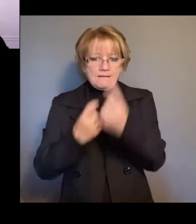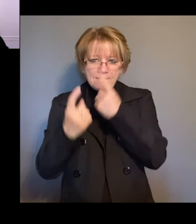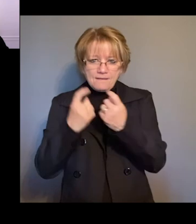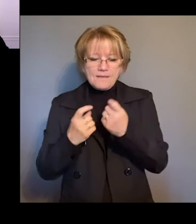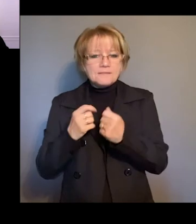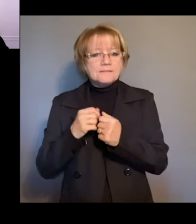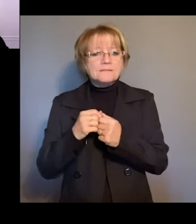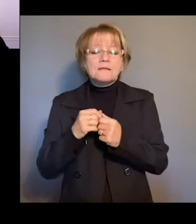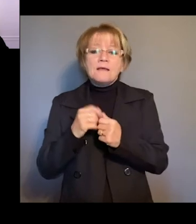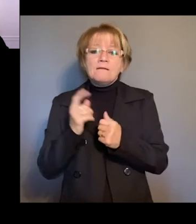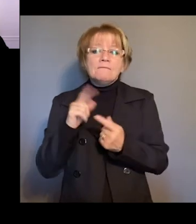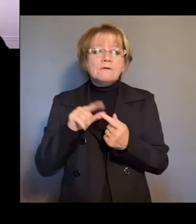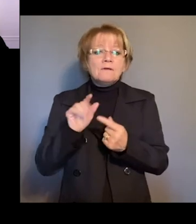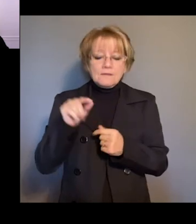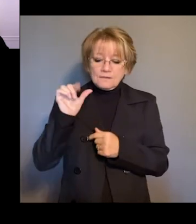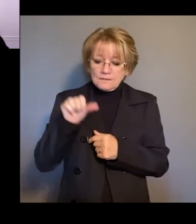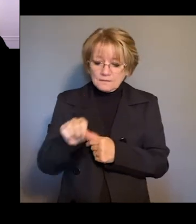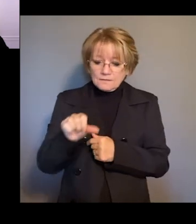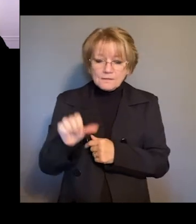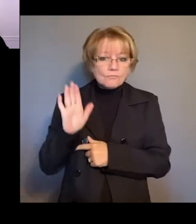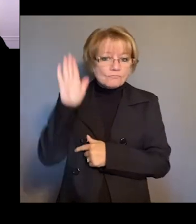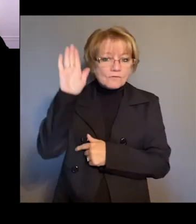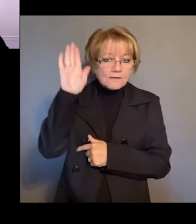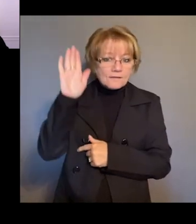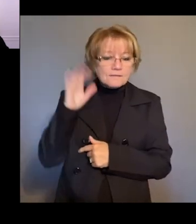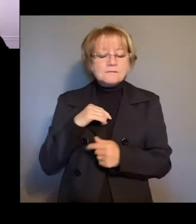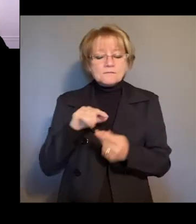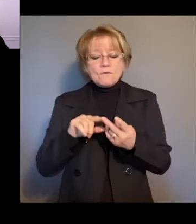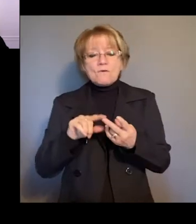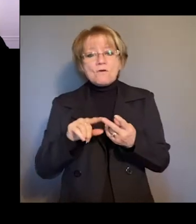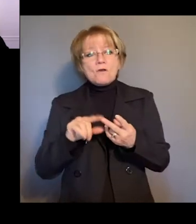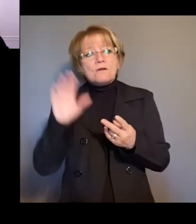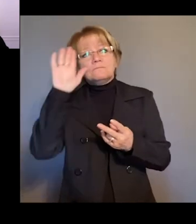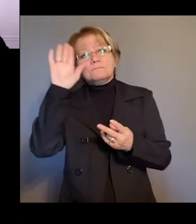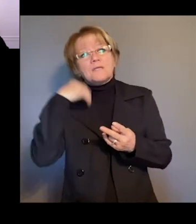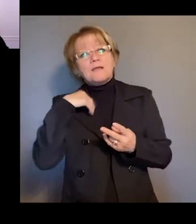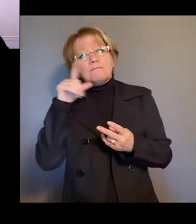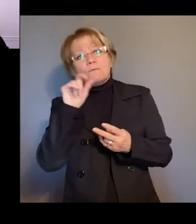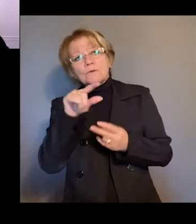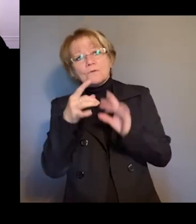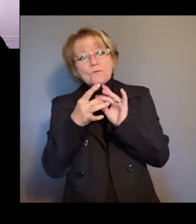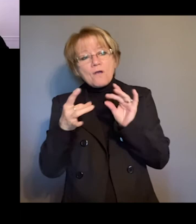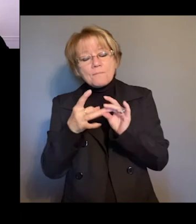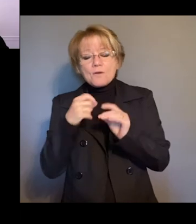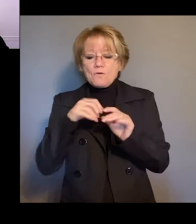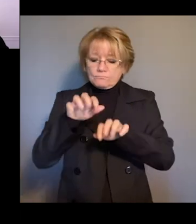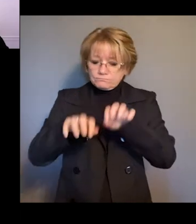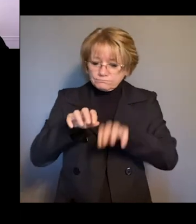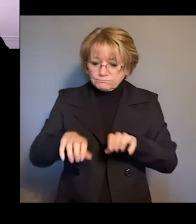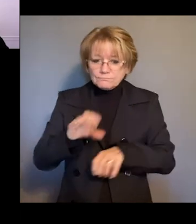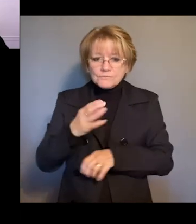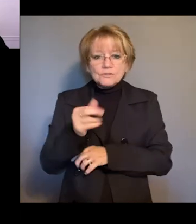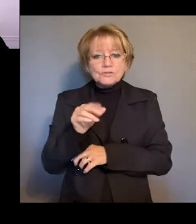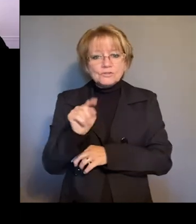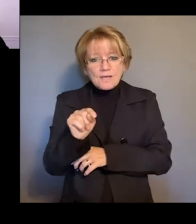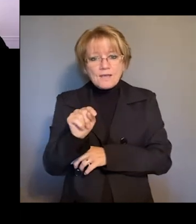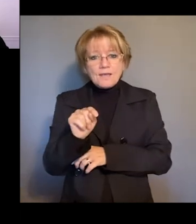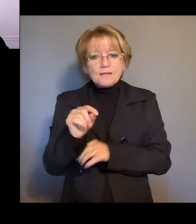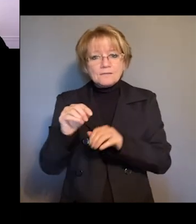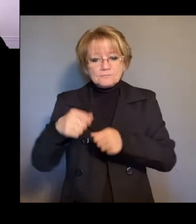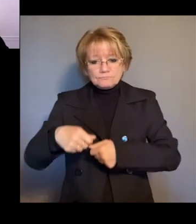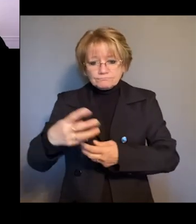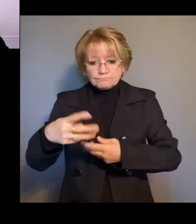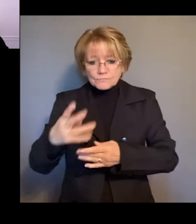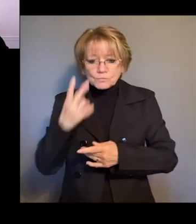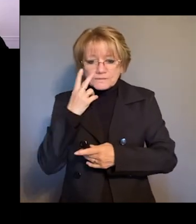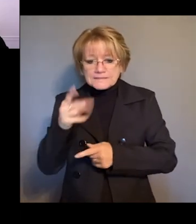can use your raise your hand function, or you can say, I have a question or comment within, you can say you have a question or comment within the